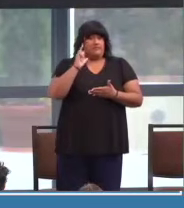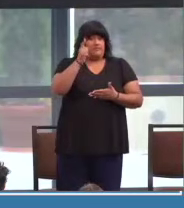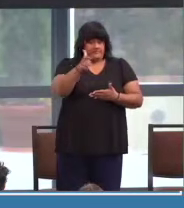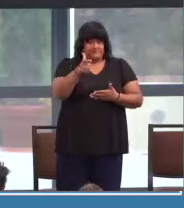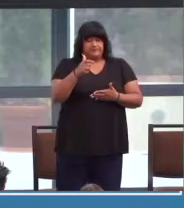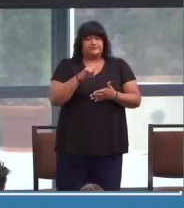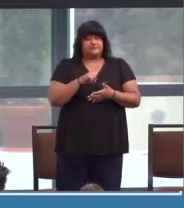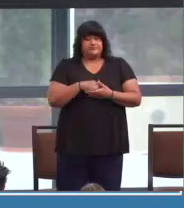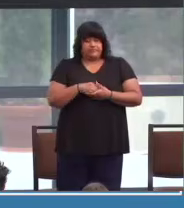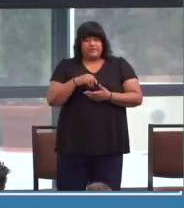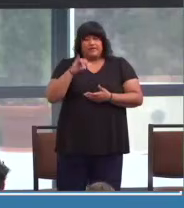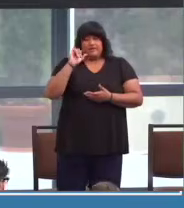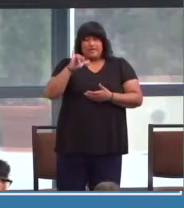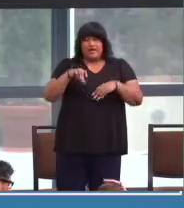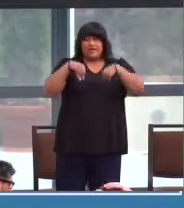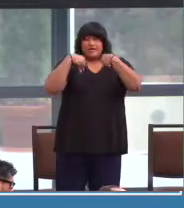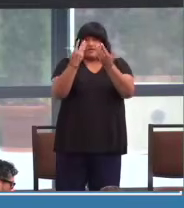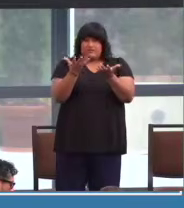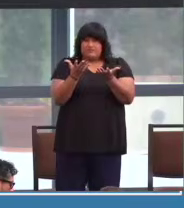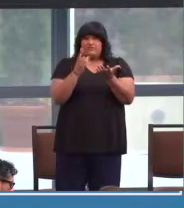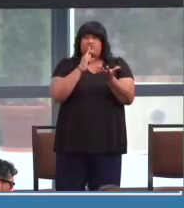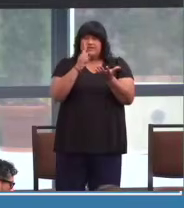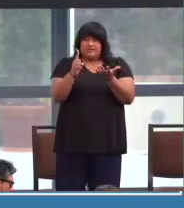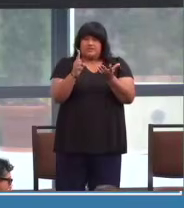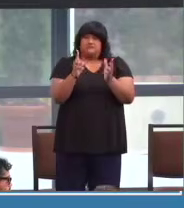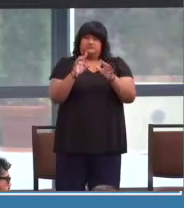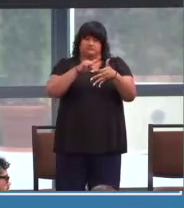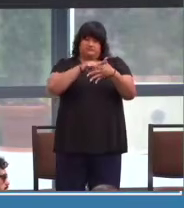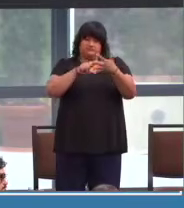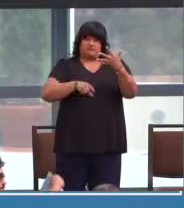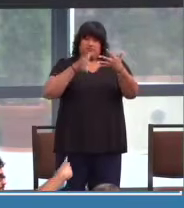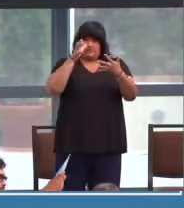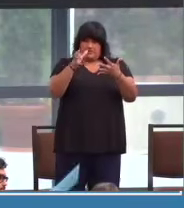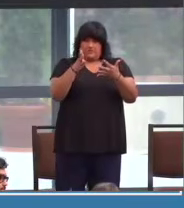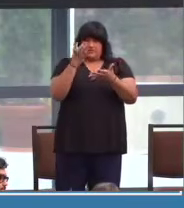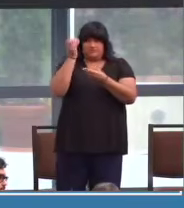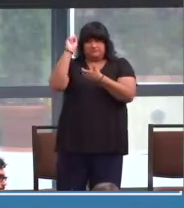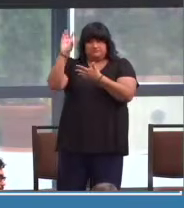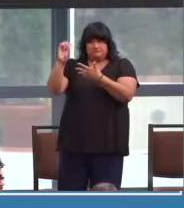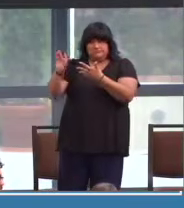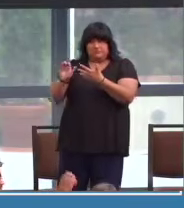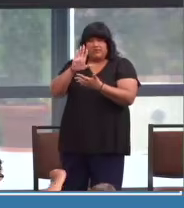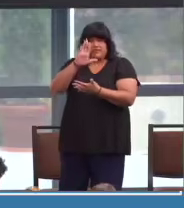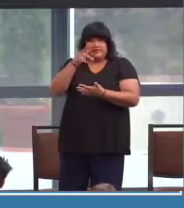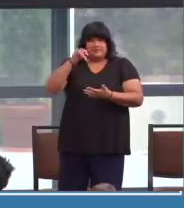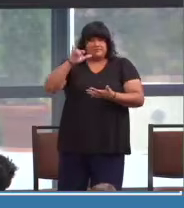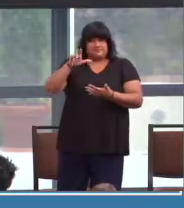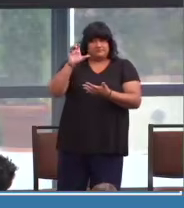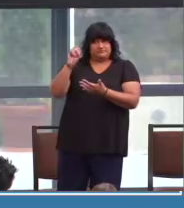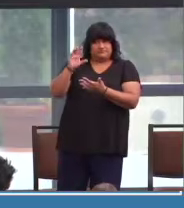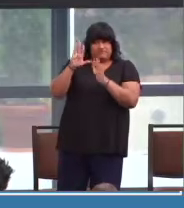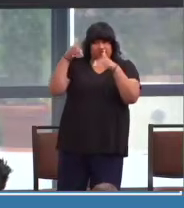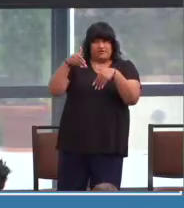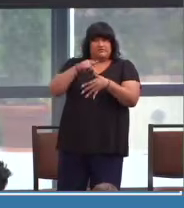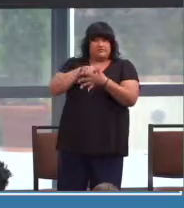you the umbrella for your quality of life. These are things that you want to approach with your rheumatologist and your primary care doctor. Of course, you want to build